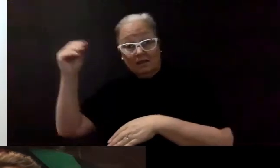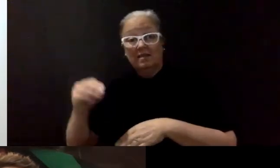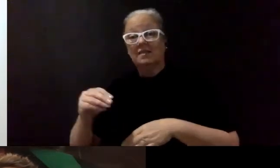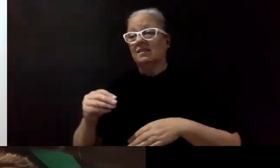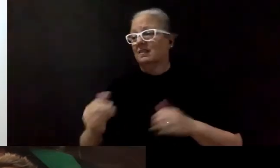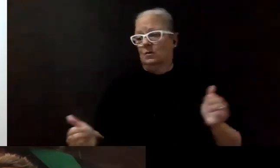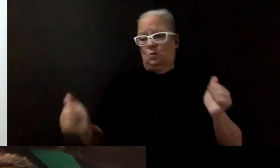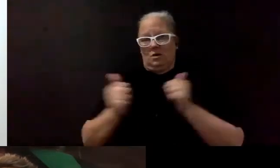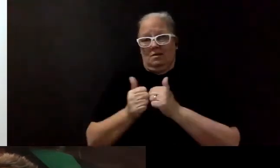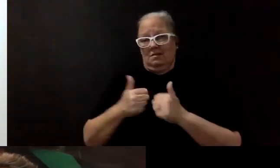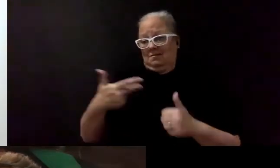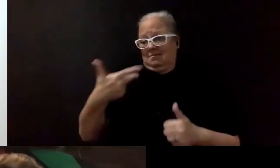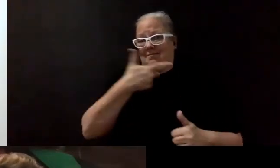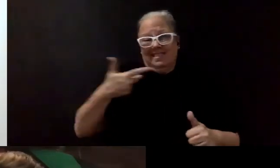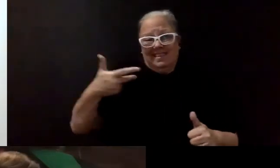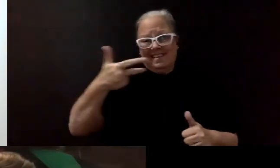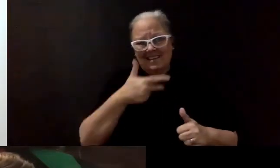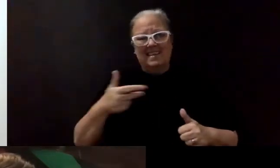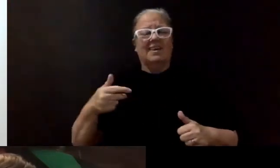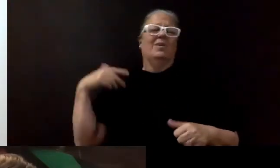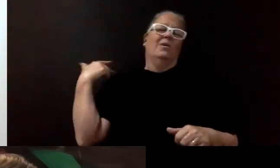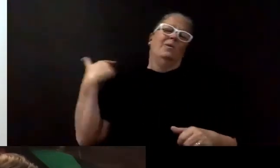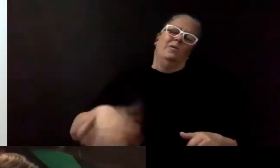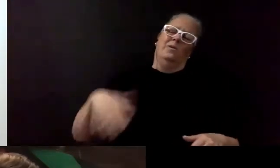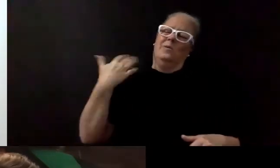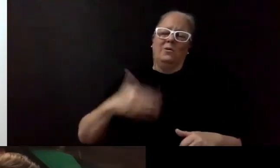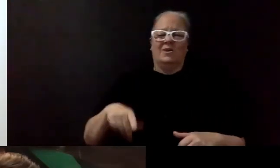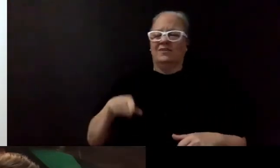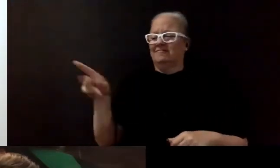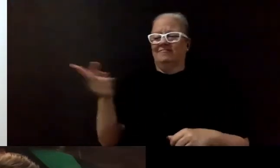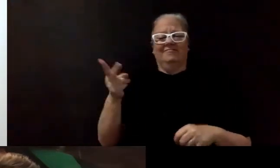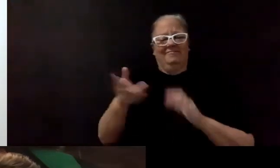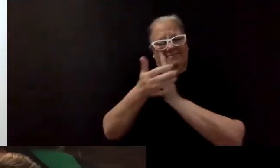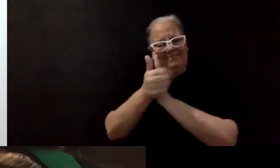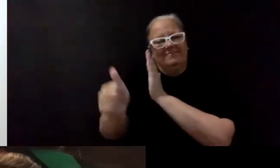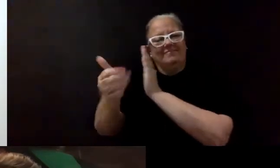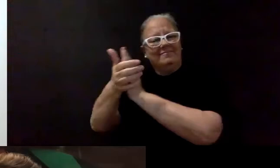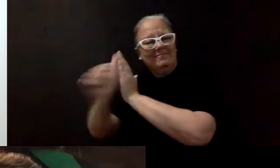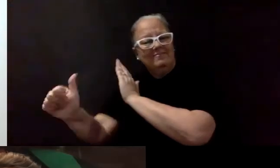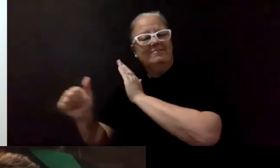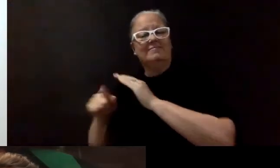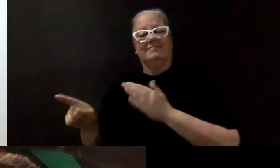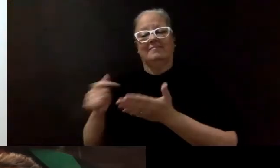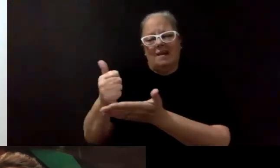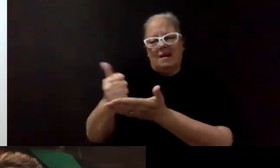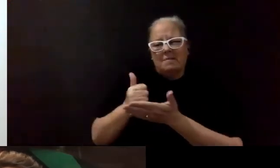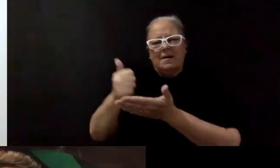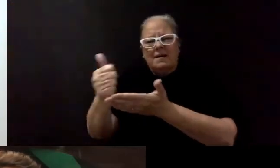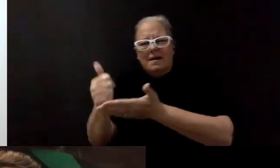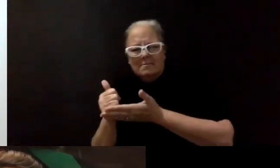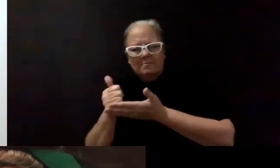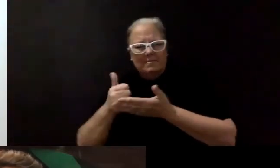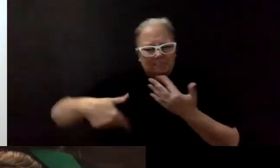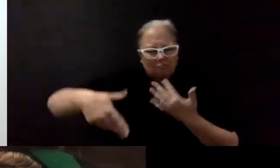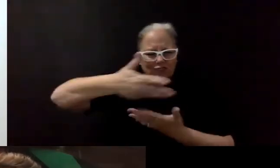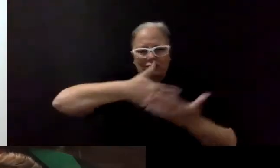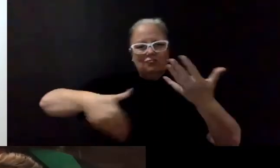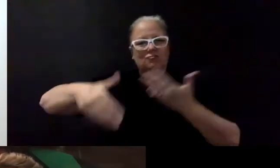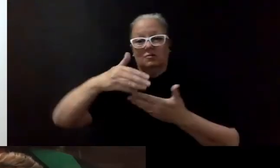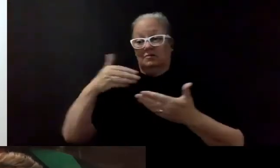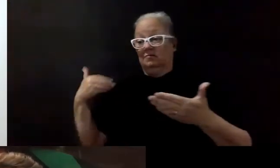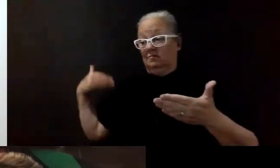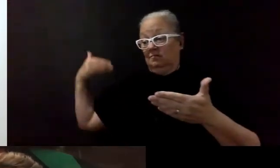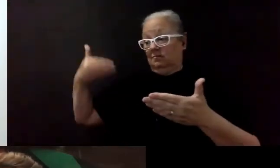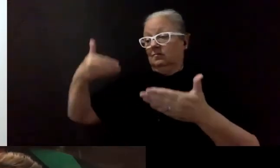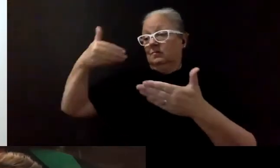people. I owe a lot to them, and they've really helped with us developing over the last 2 years. But